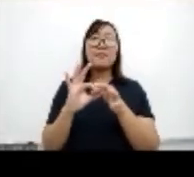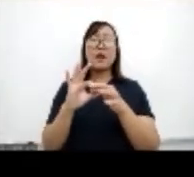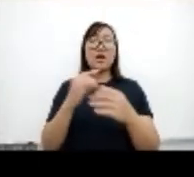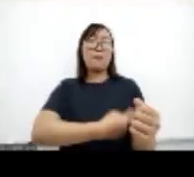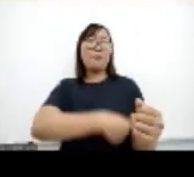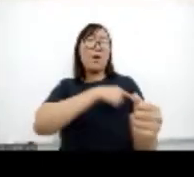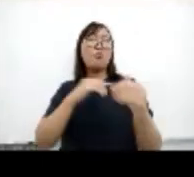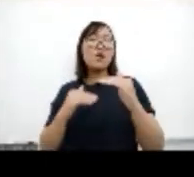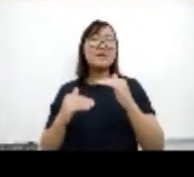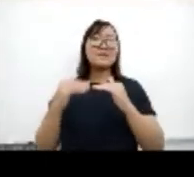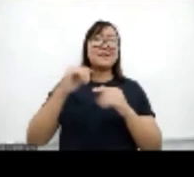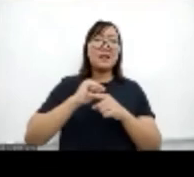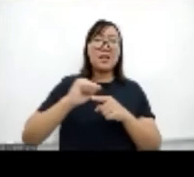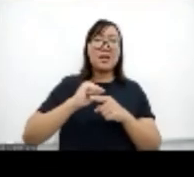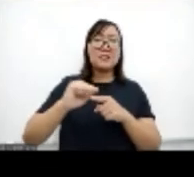size